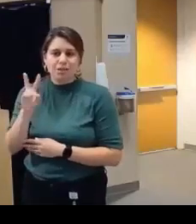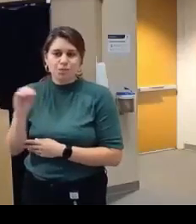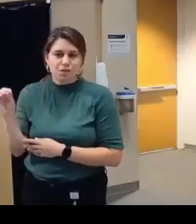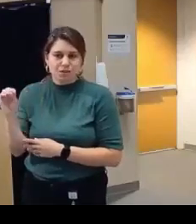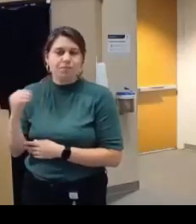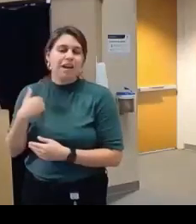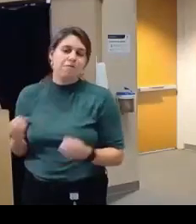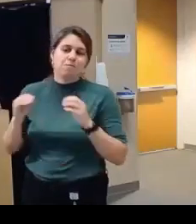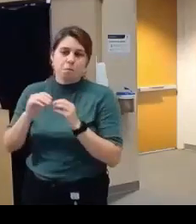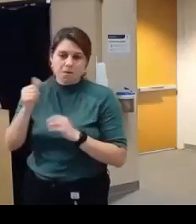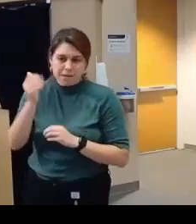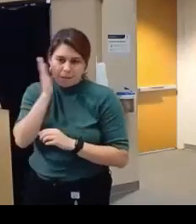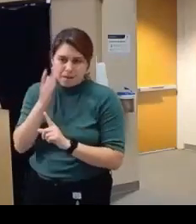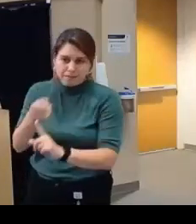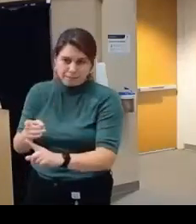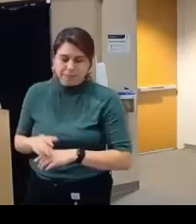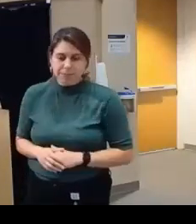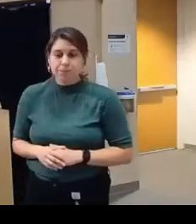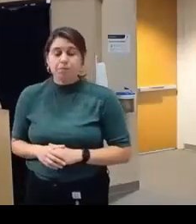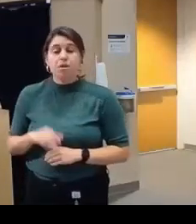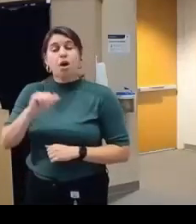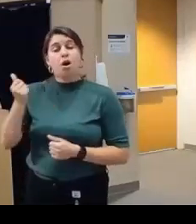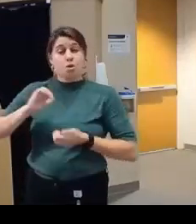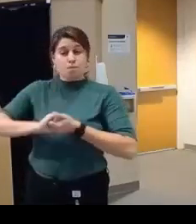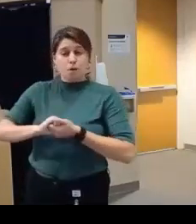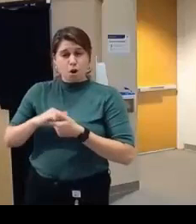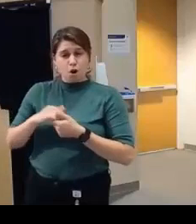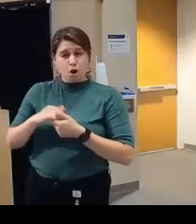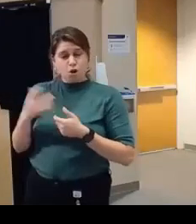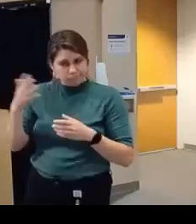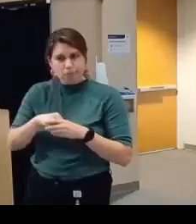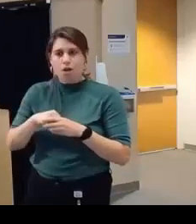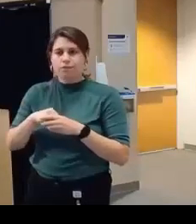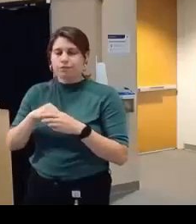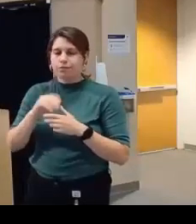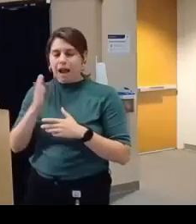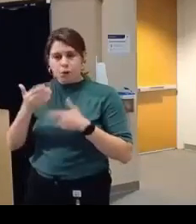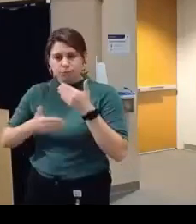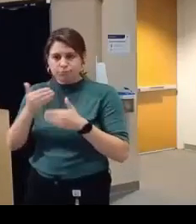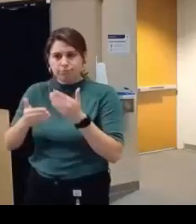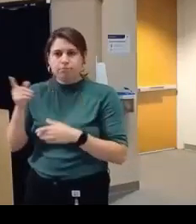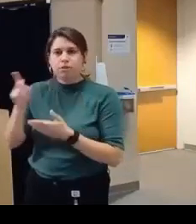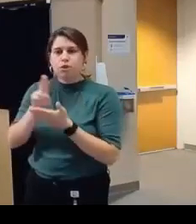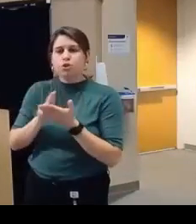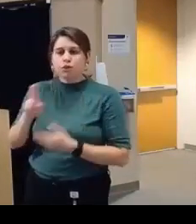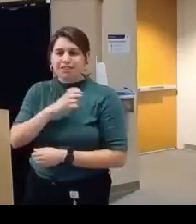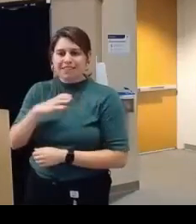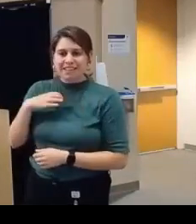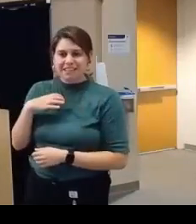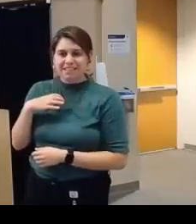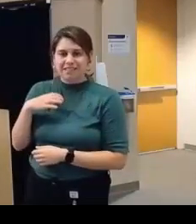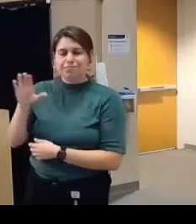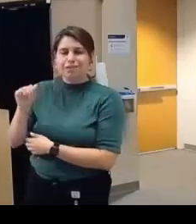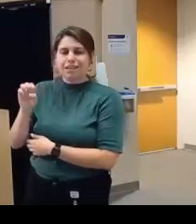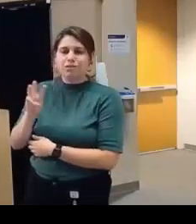so we have an additional 10 beds. And another partner who's been really involved in our leadership is from the University of Cleveland,